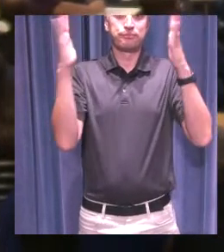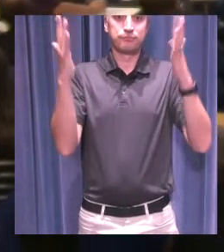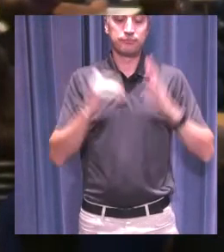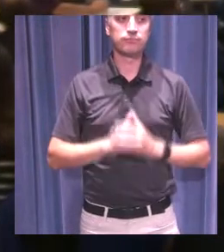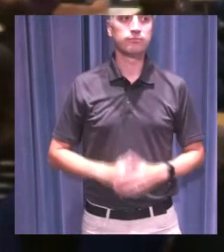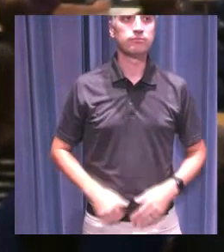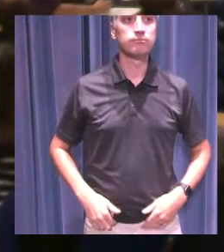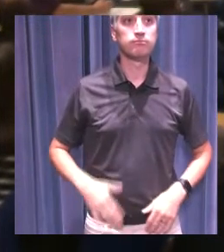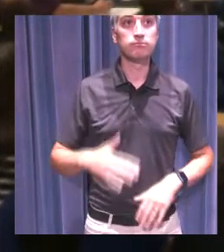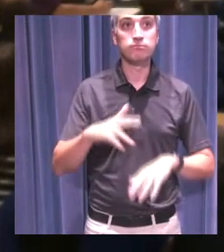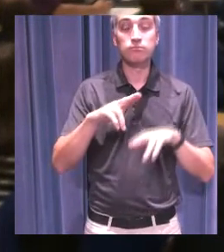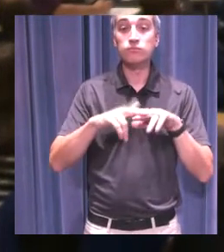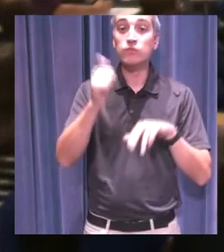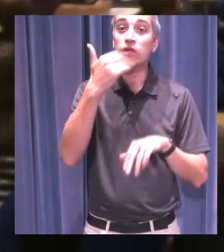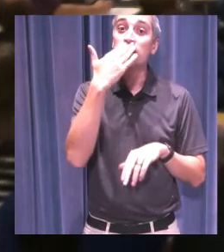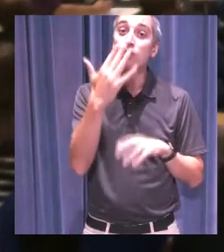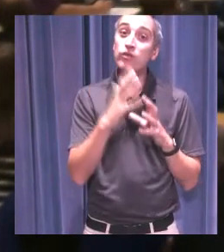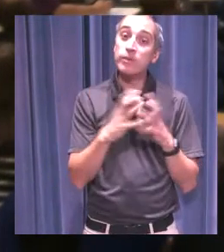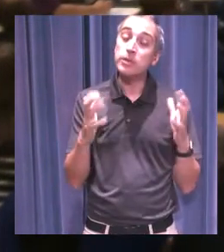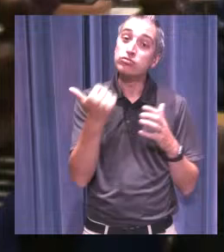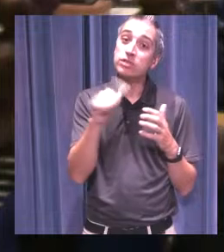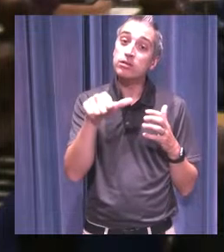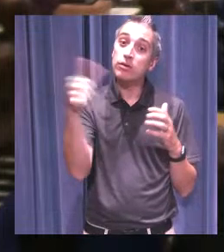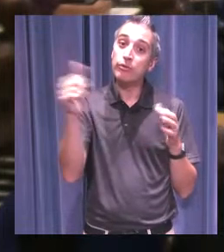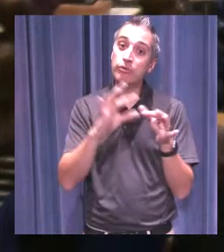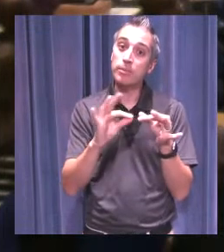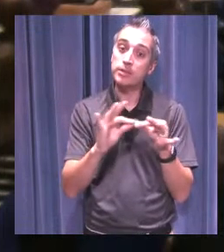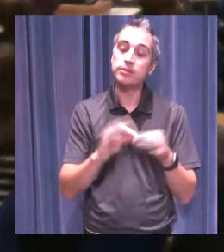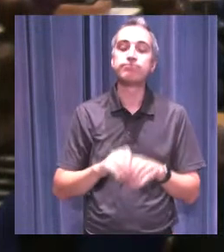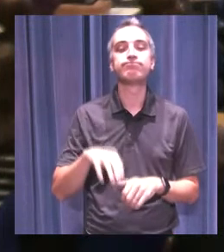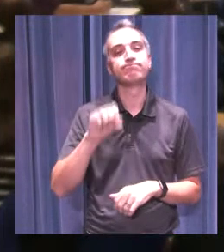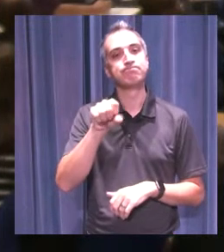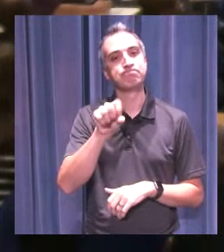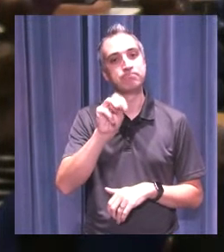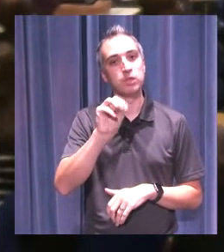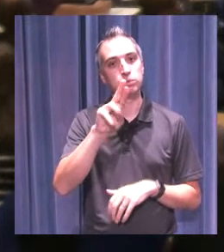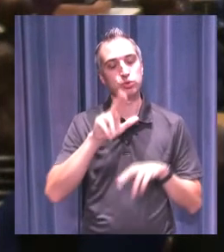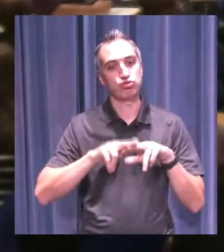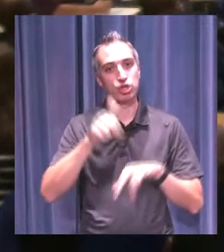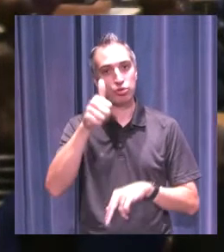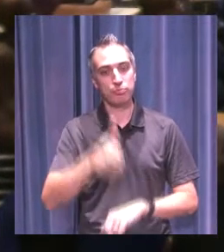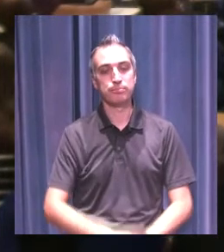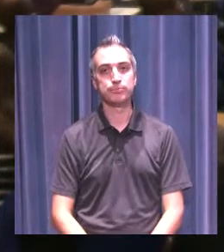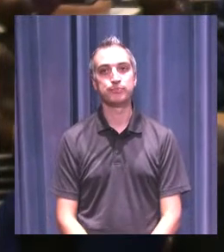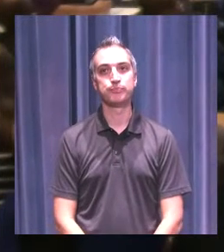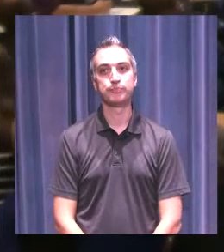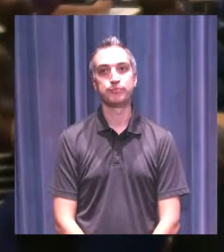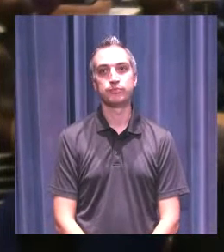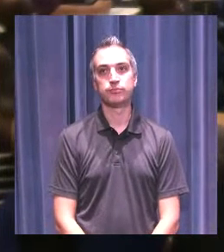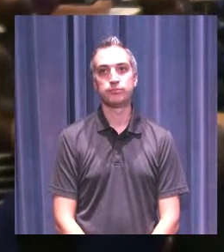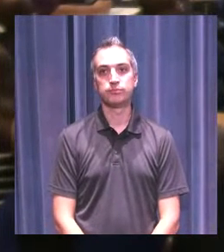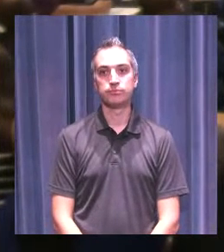Thank you very much. Are there any other comments? Yes, Mr. Chair.